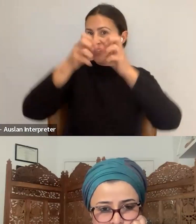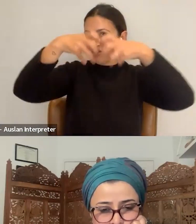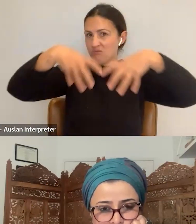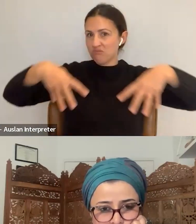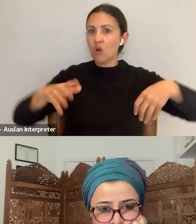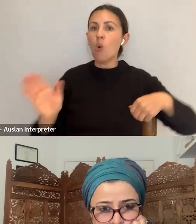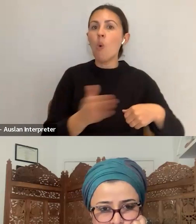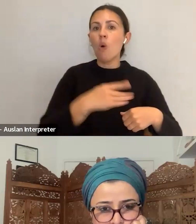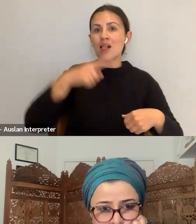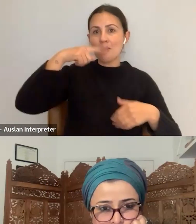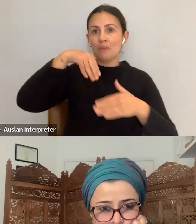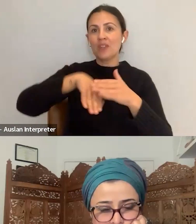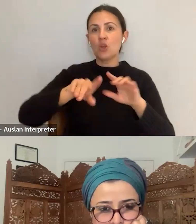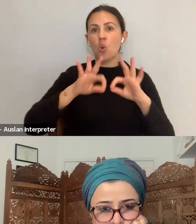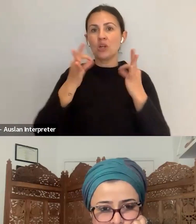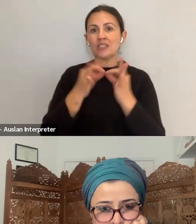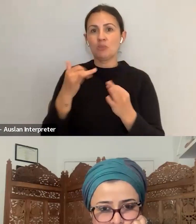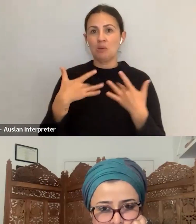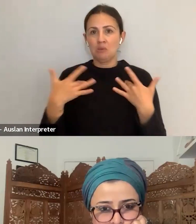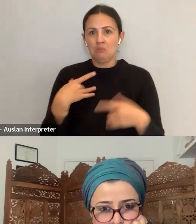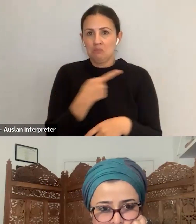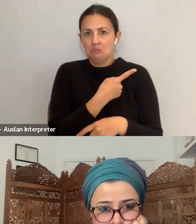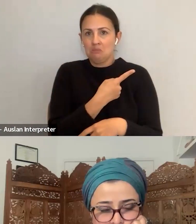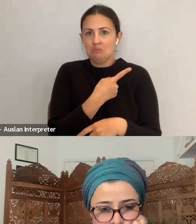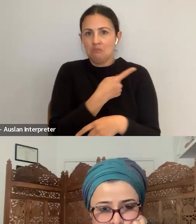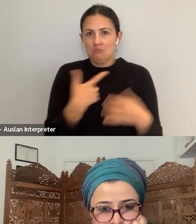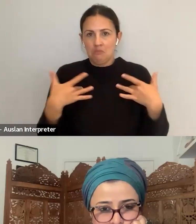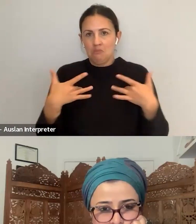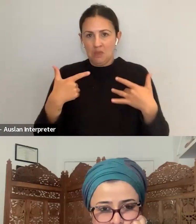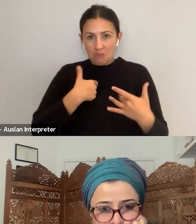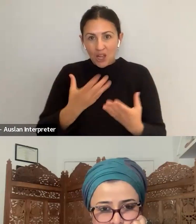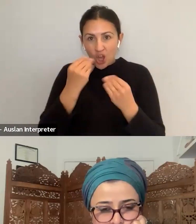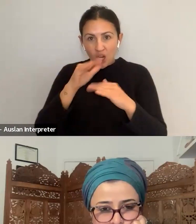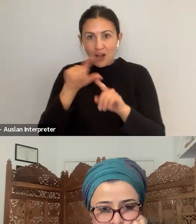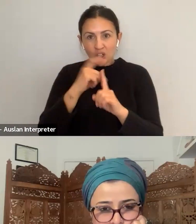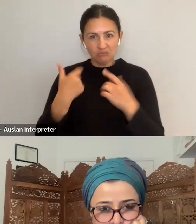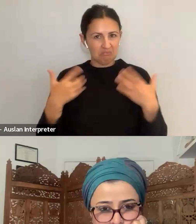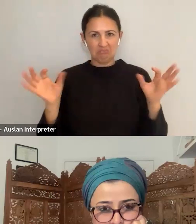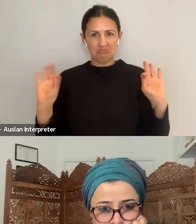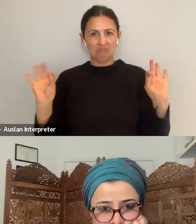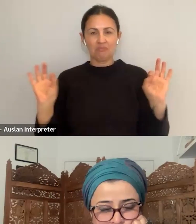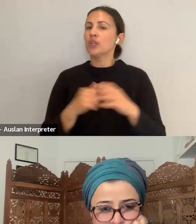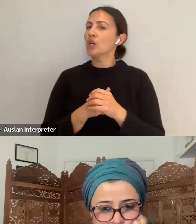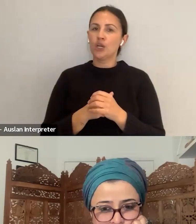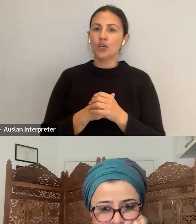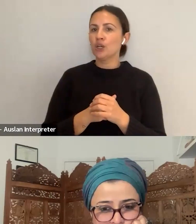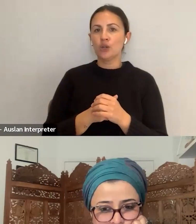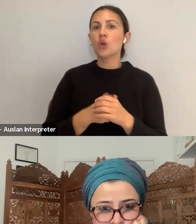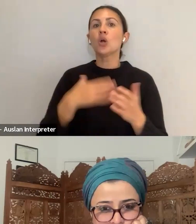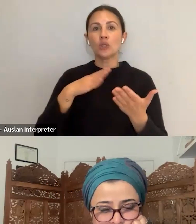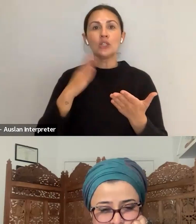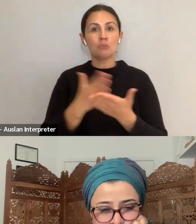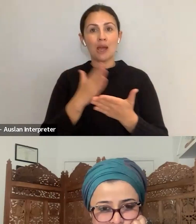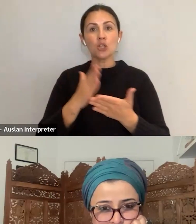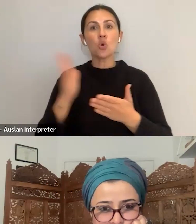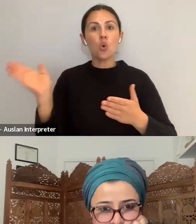need to get it right. They need to understand it's not just about having a bum on a seat. It's about supporting all of their directors to understand the importance